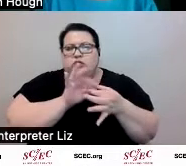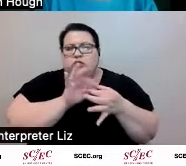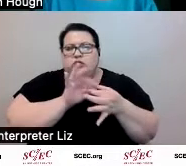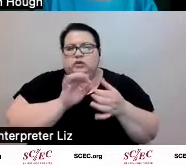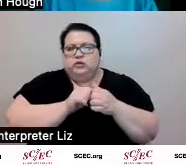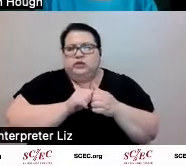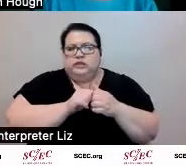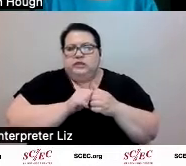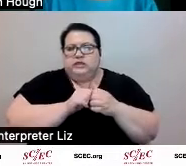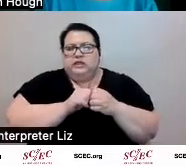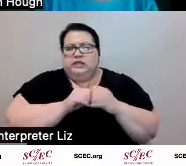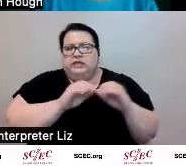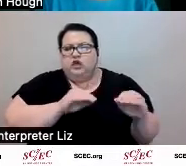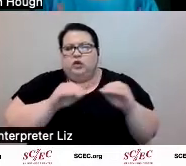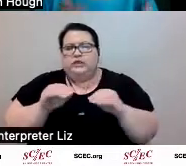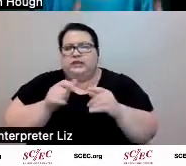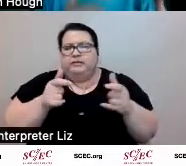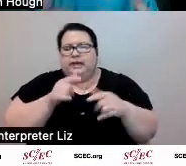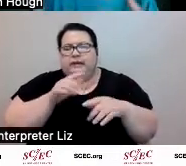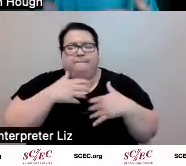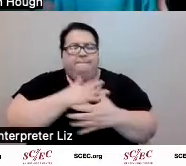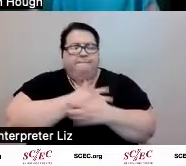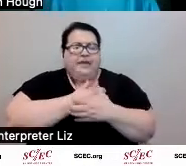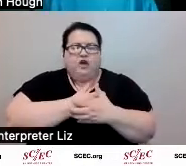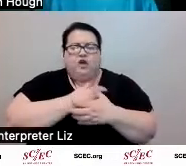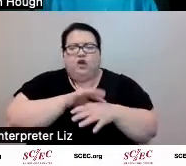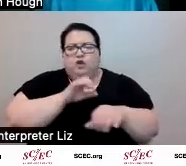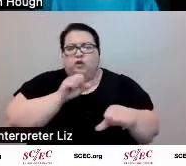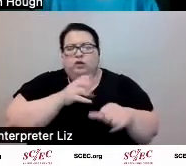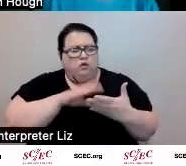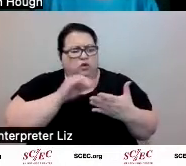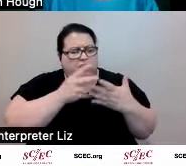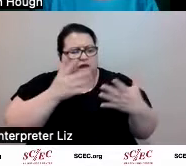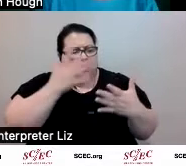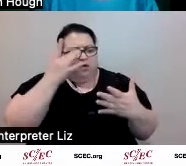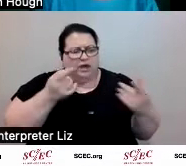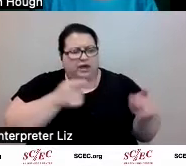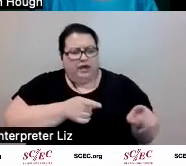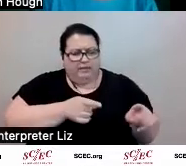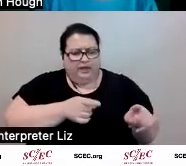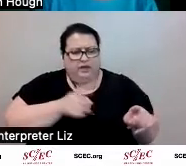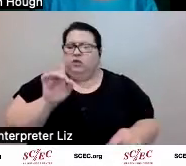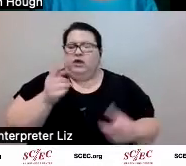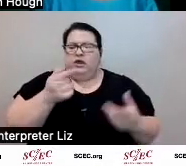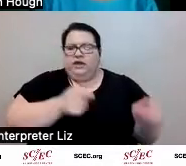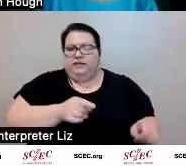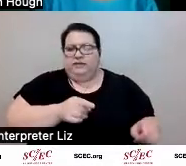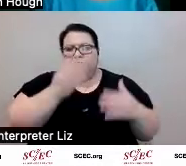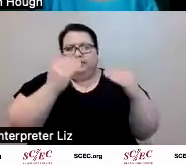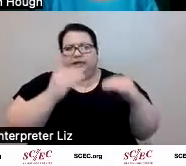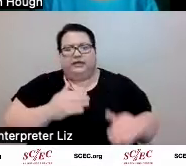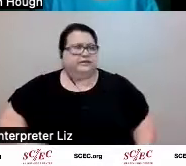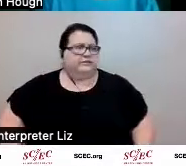occurrence of the Big Bear earthquake. So we learned a lot about why aftershocks happen and where they happen. Next